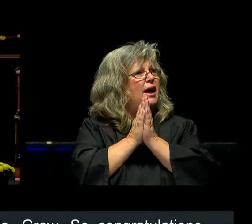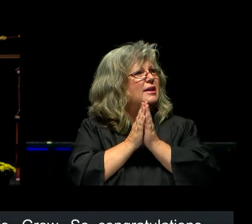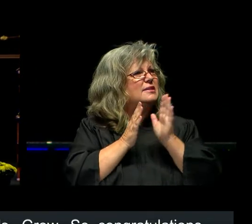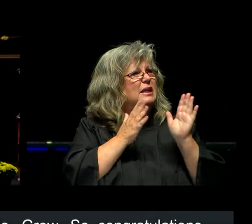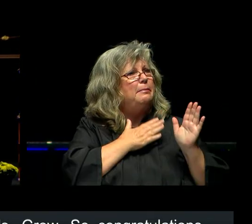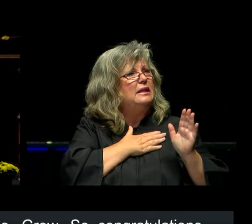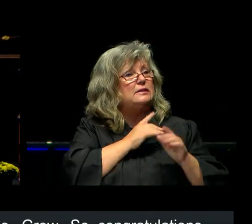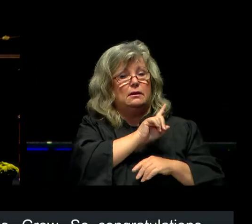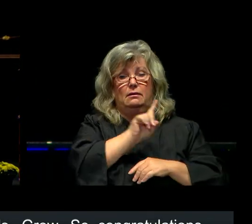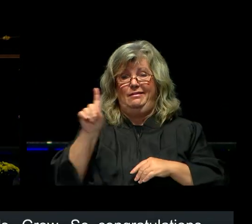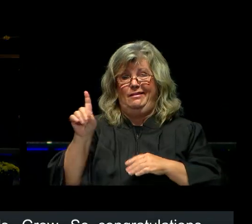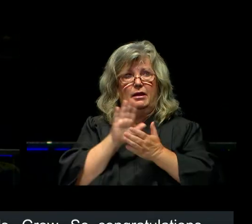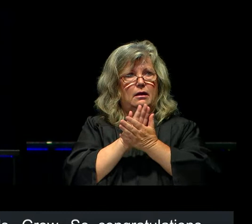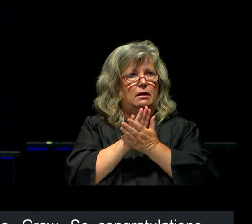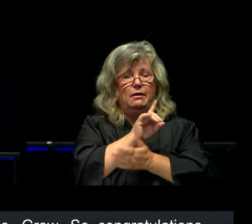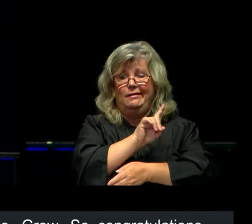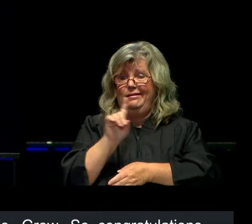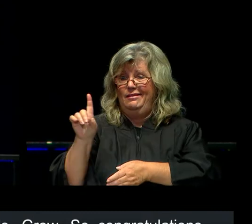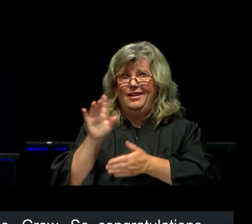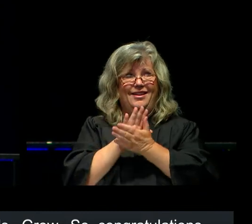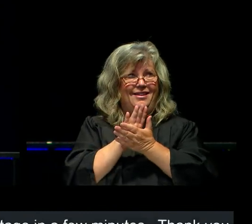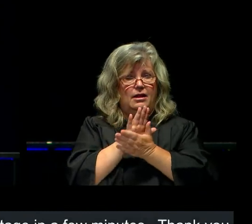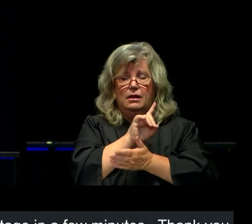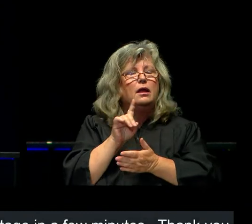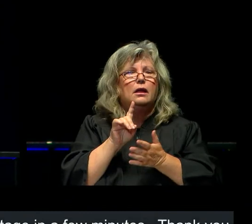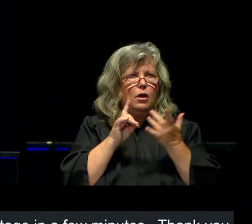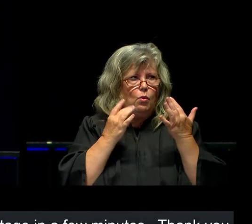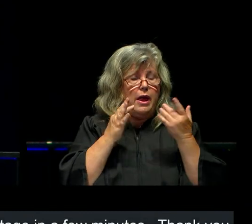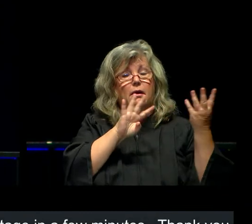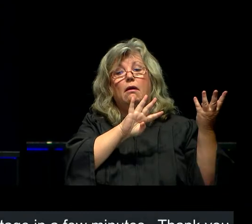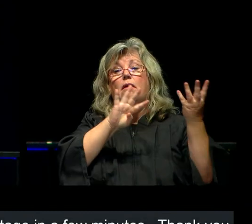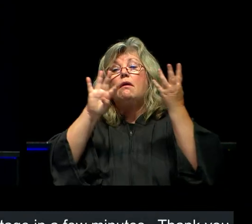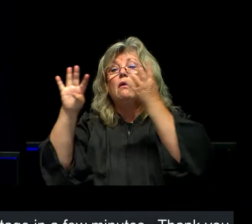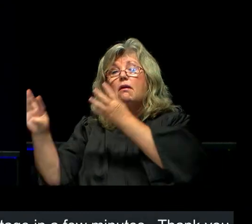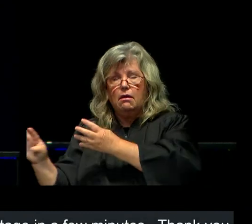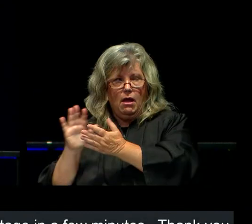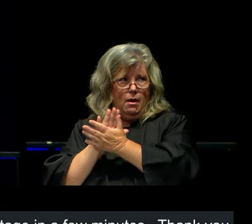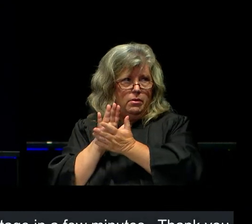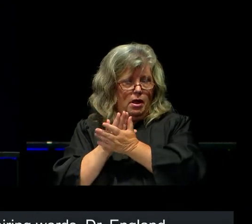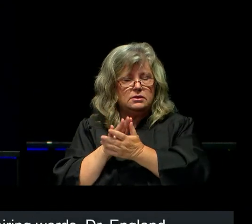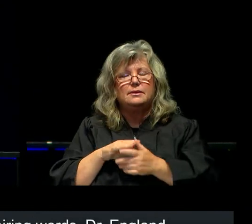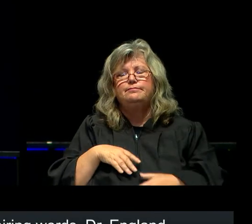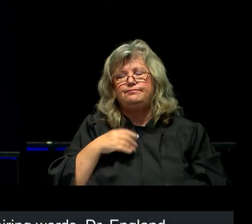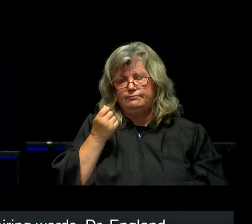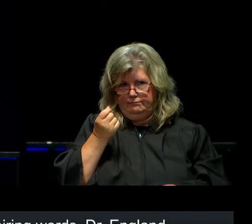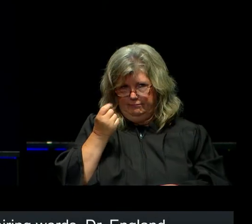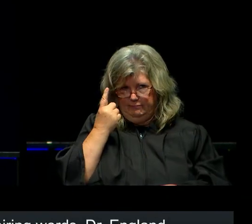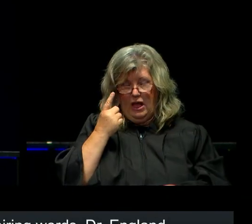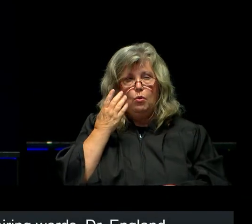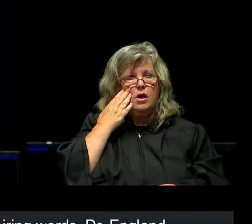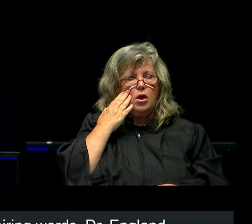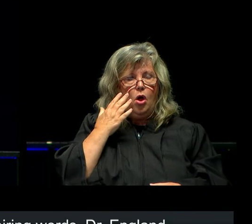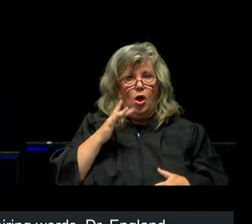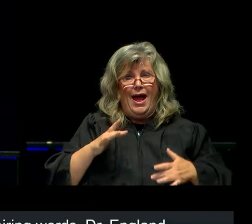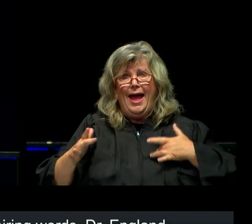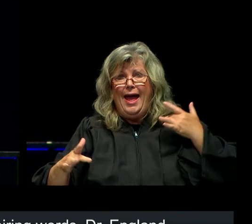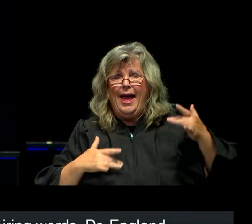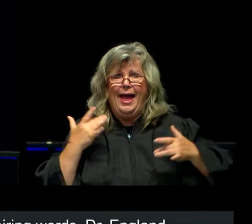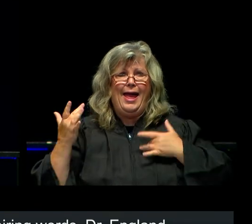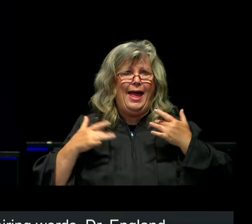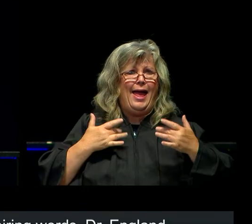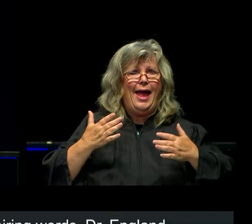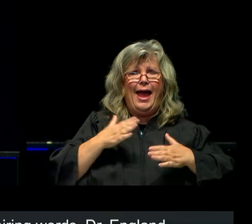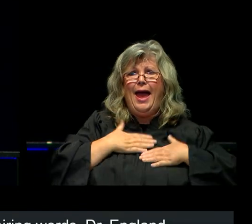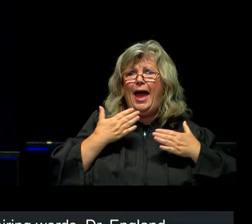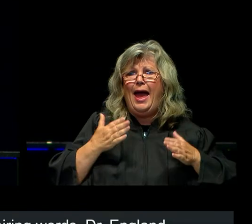hold your applause until all graduates have crossed the stage. We do, however, welcome spontaneous outbursts of joy,